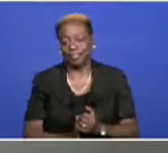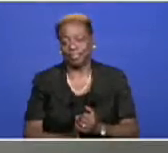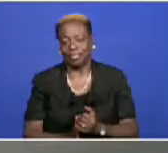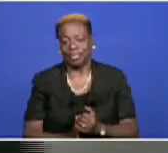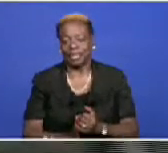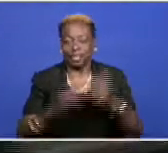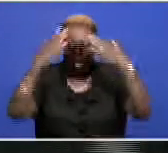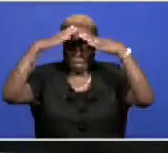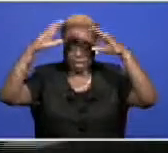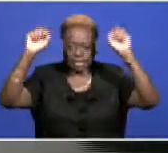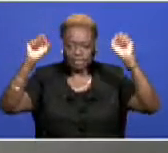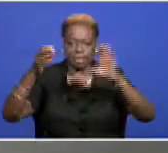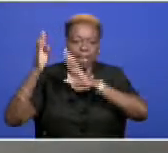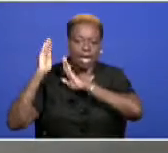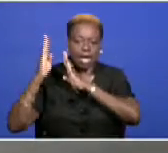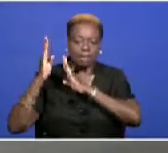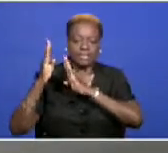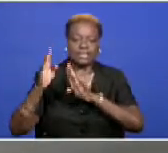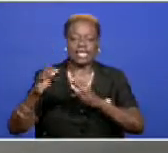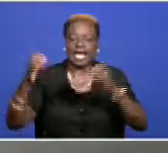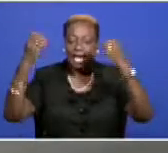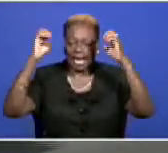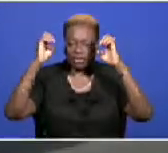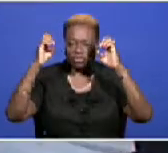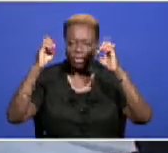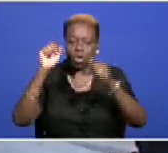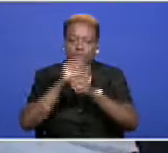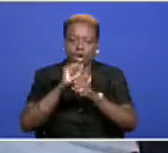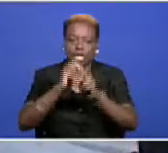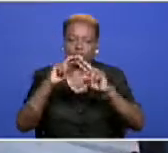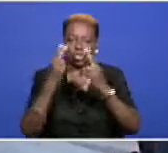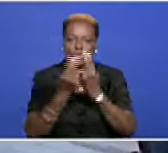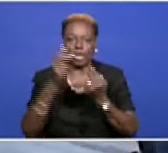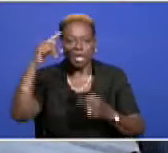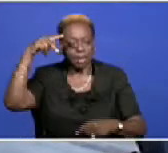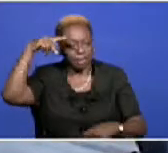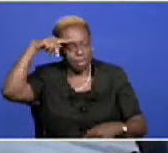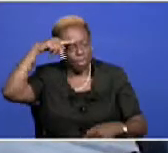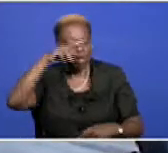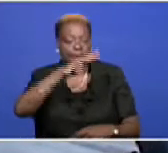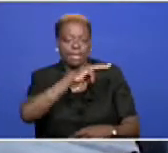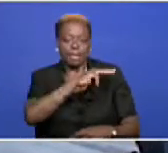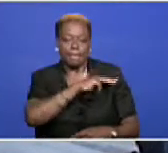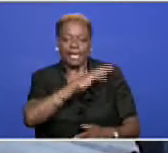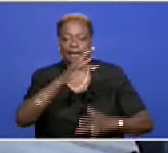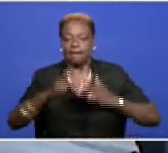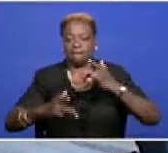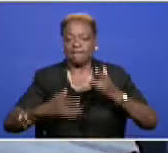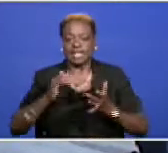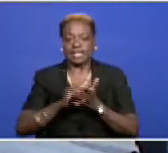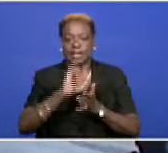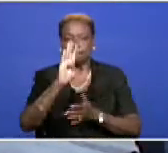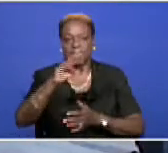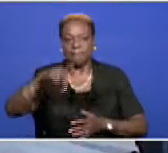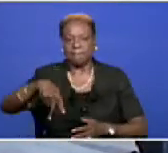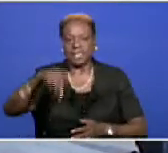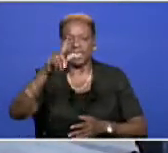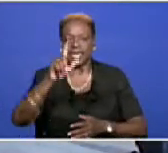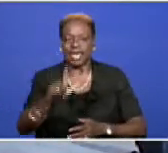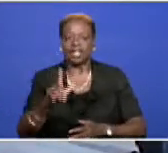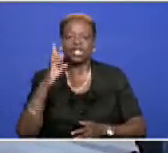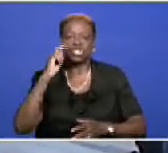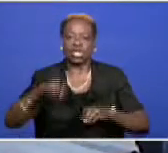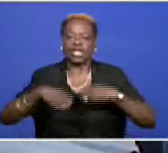Meantime, President of the Bahamas Electrical Workers Union, Paul Maynard, speaking out on the load shedding issue. He feels B.P.L. officials should have given